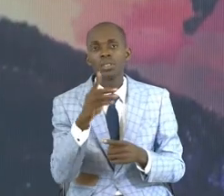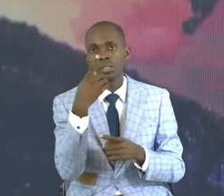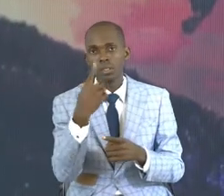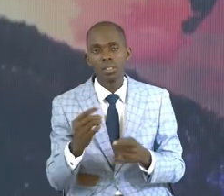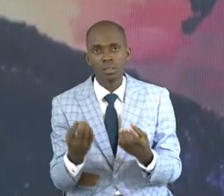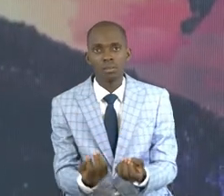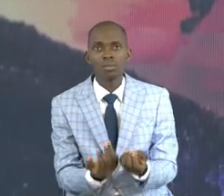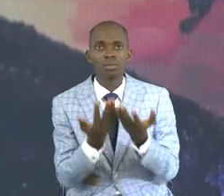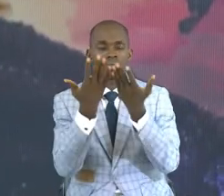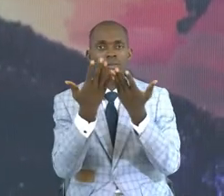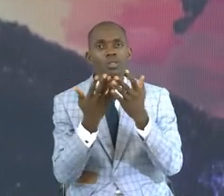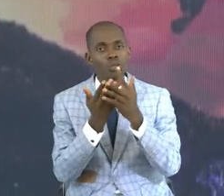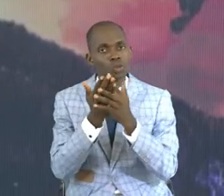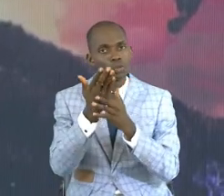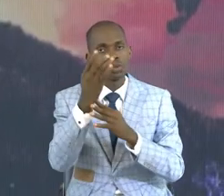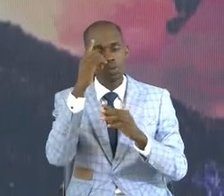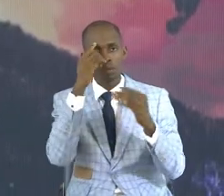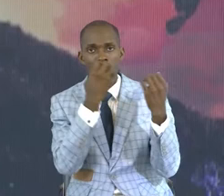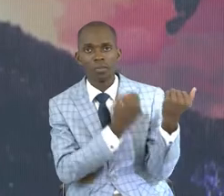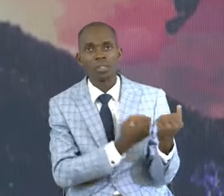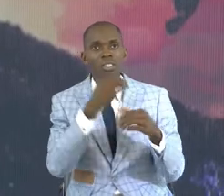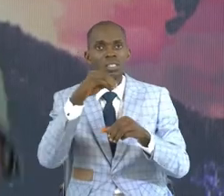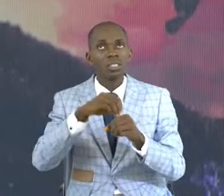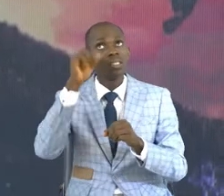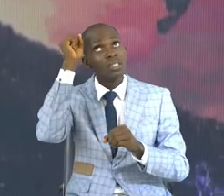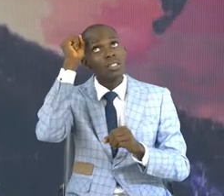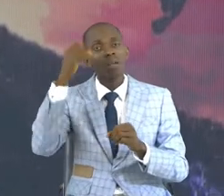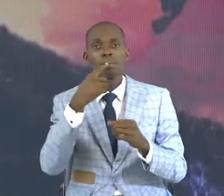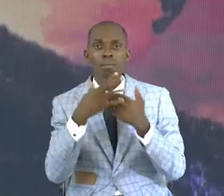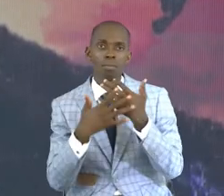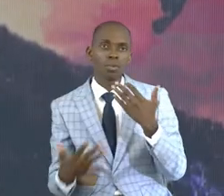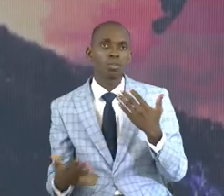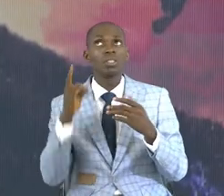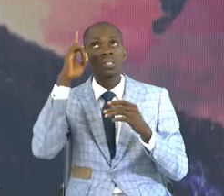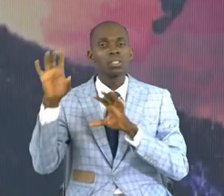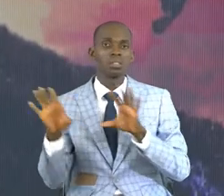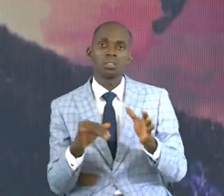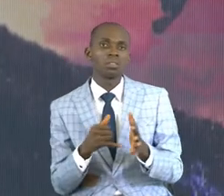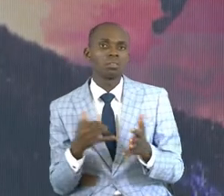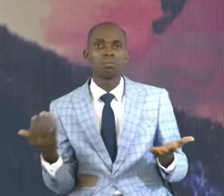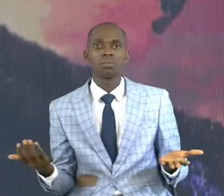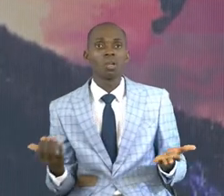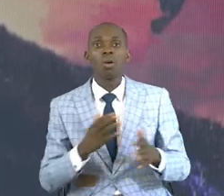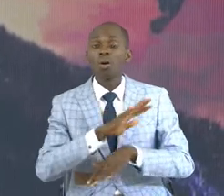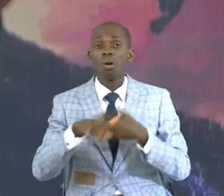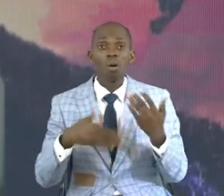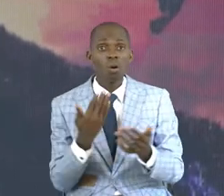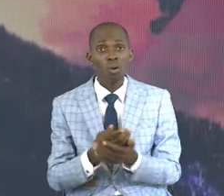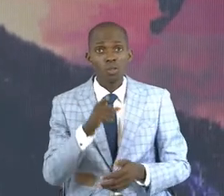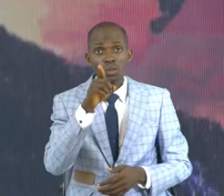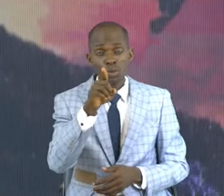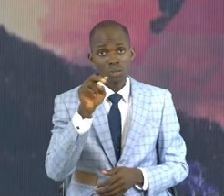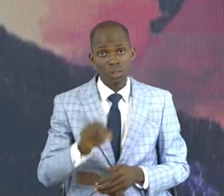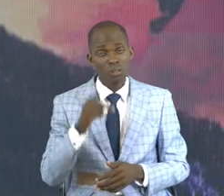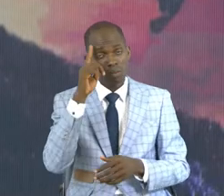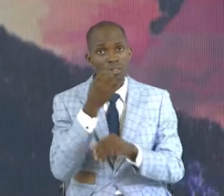through faith in his blood. It's done it. All we need for salvation, it's